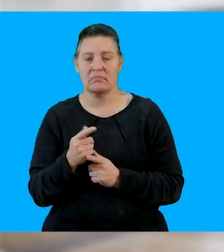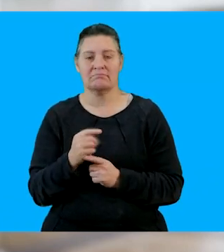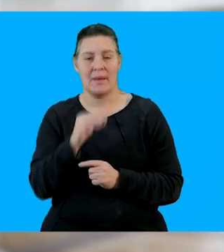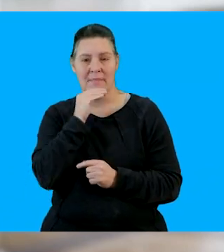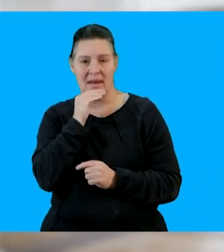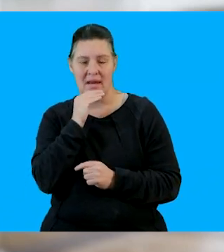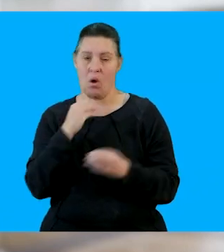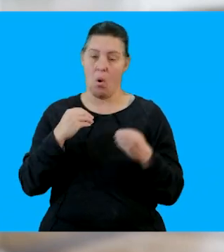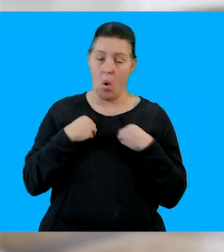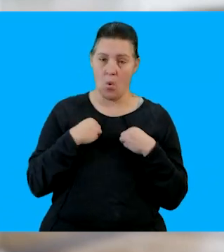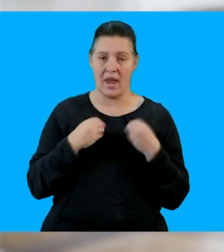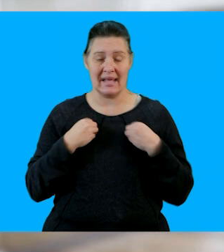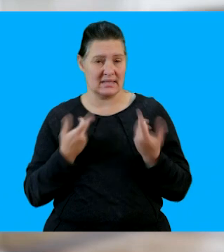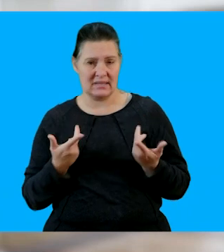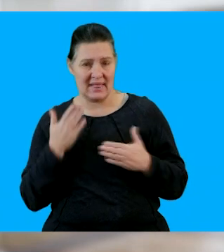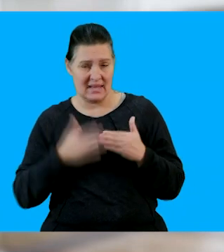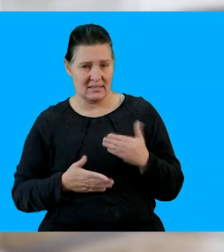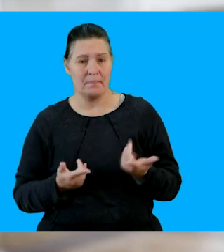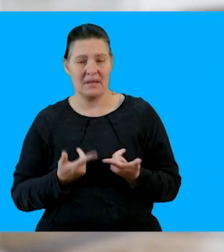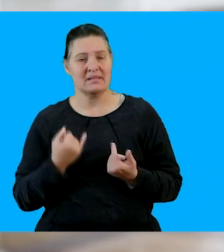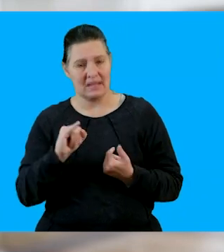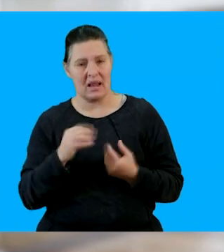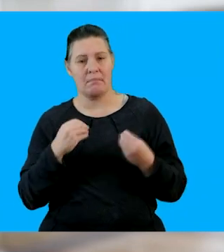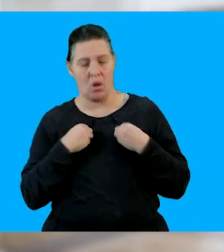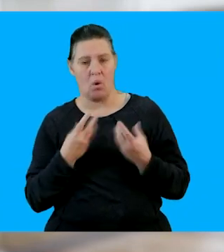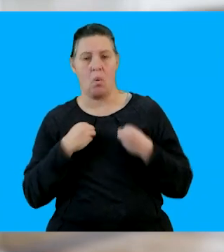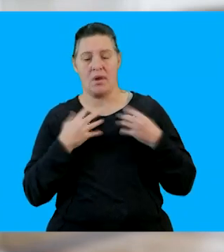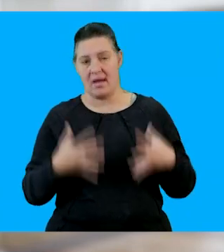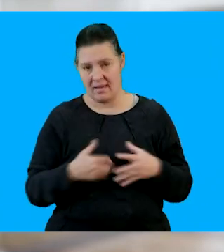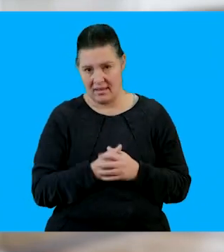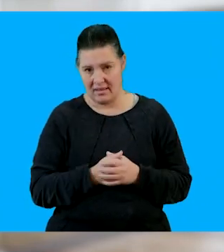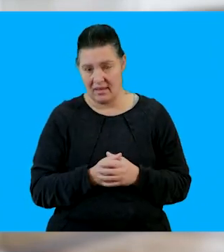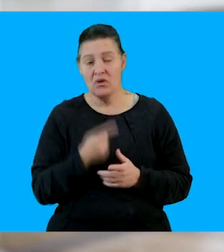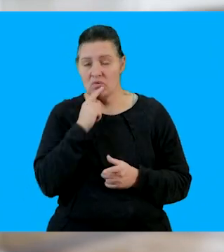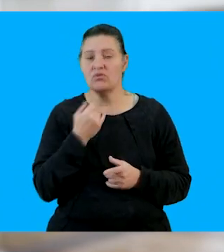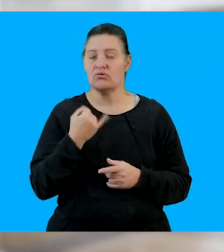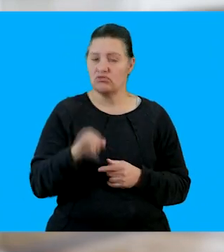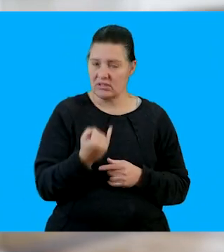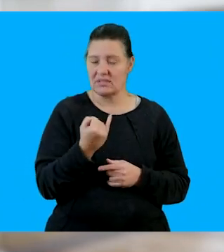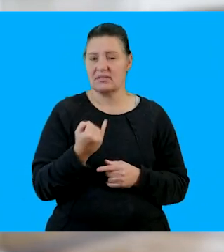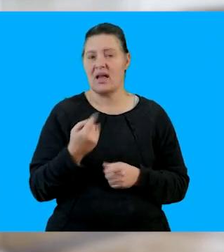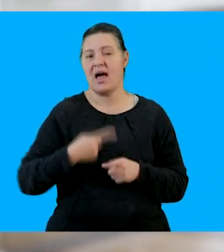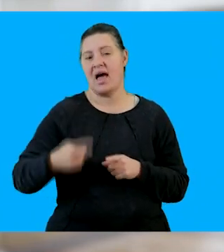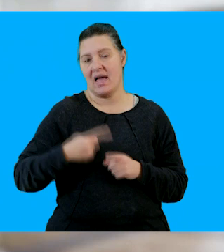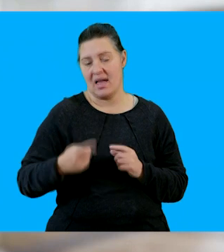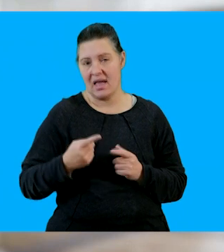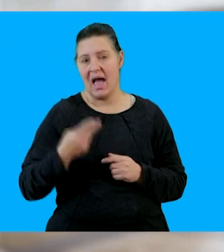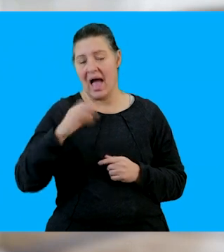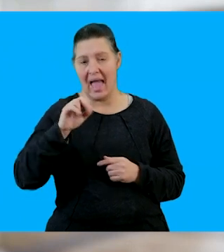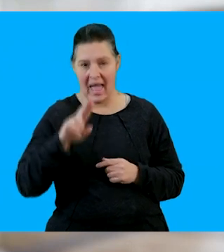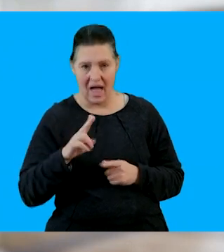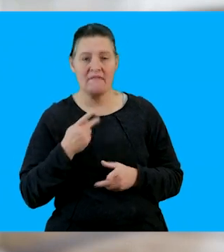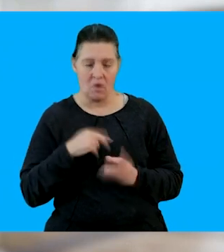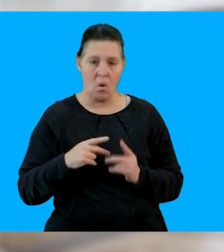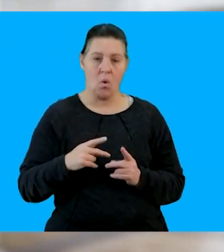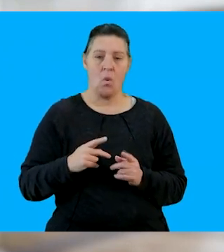mean that you will own the asset at the end. It still belongs to the owner. You are just hiring it in return, in